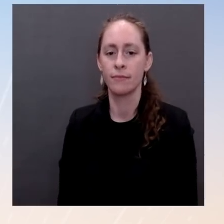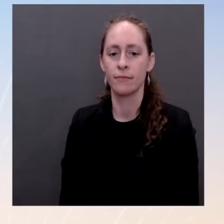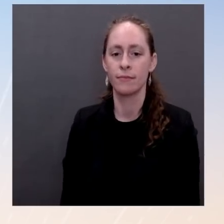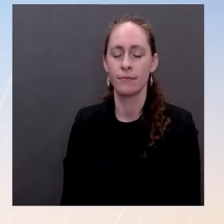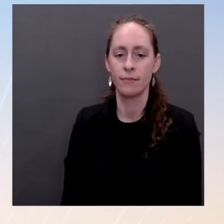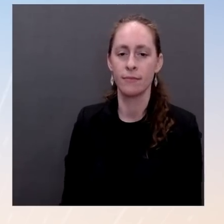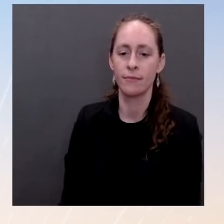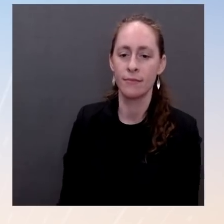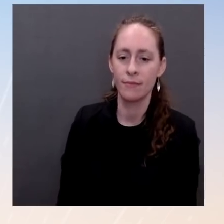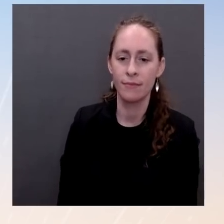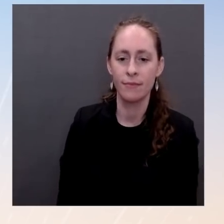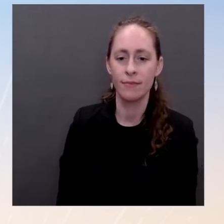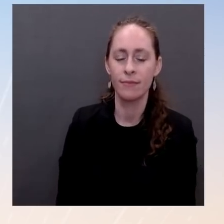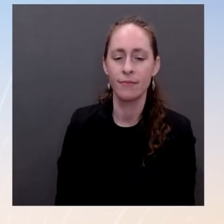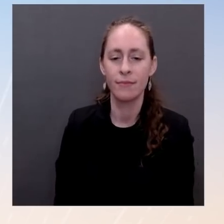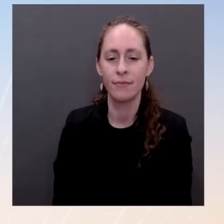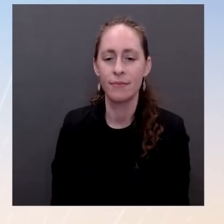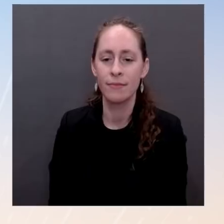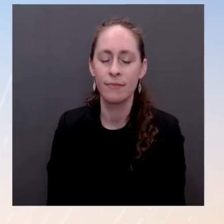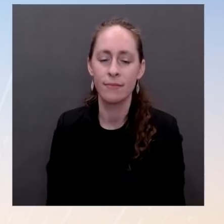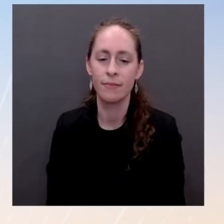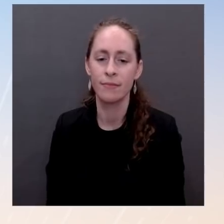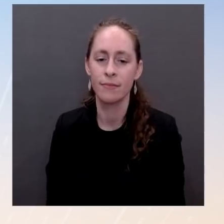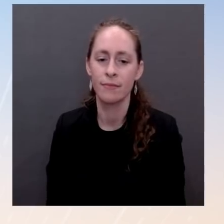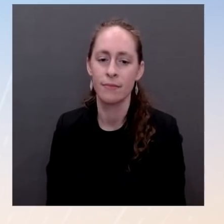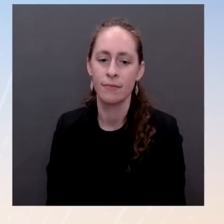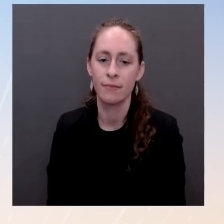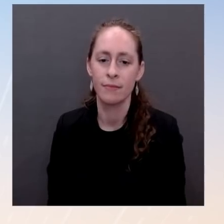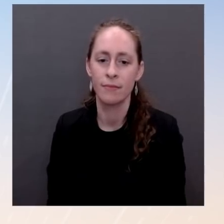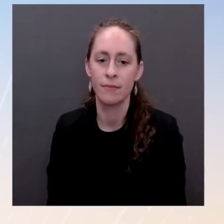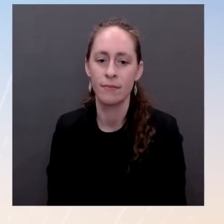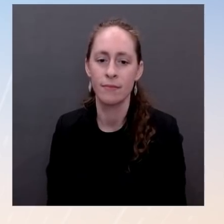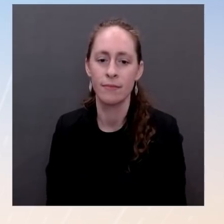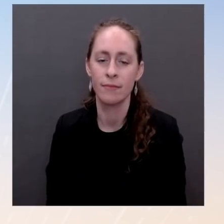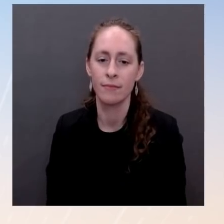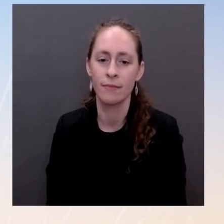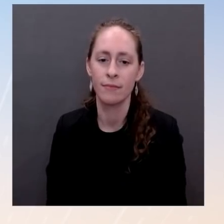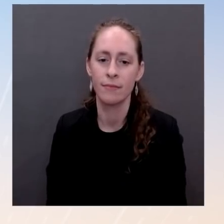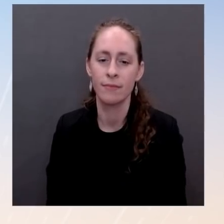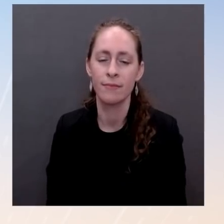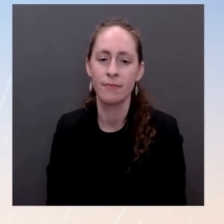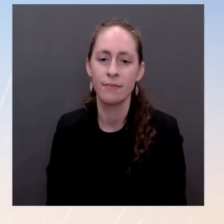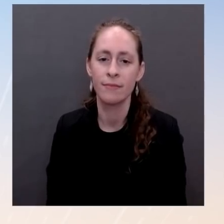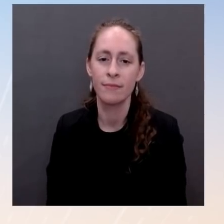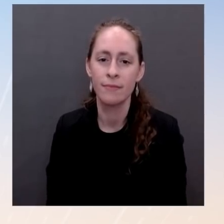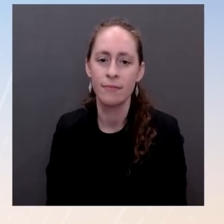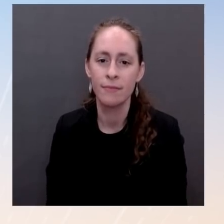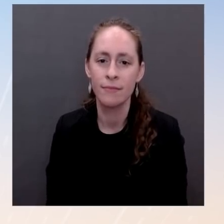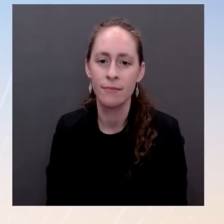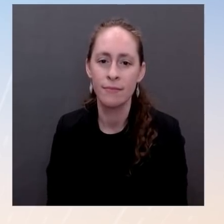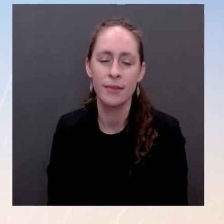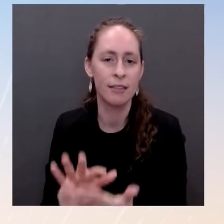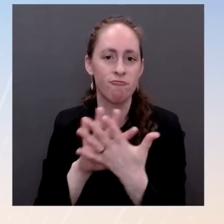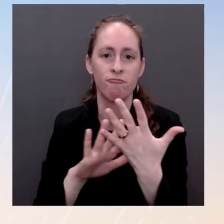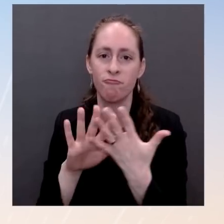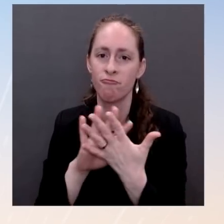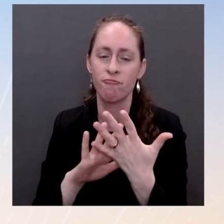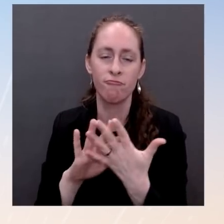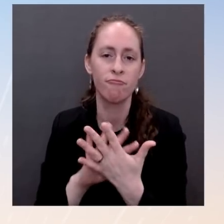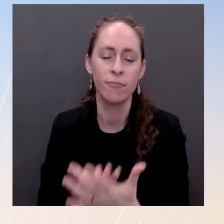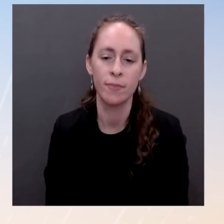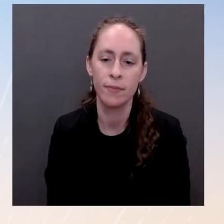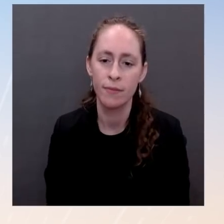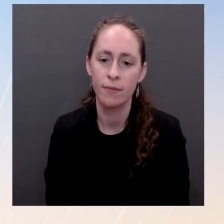Prime Minister Abiy Ahmed of Ethiopia on January 10th. It's been almost a month now, more than a month since that call